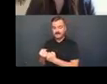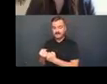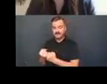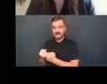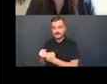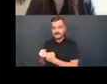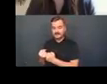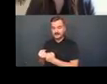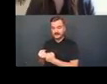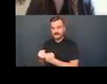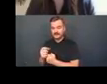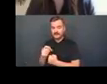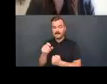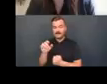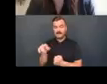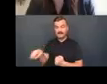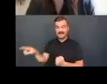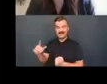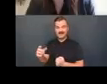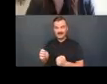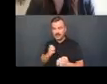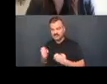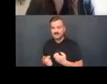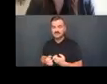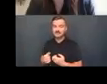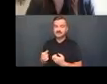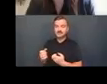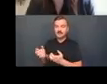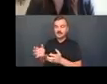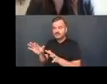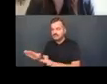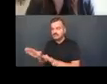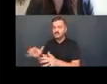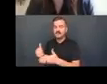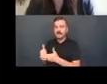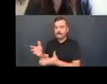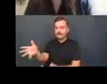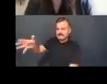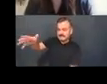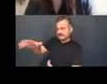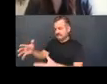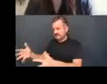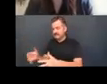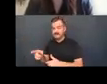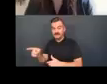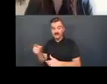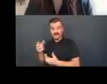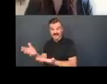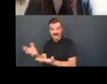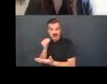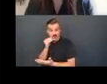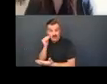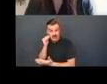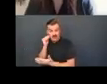supporting telemedicine users emotionally or assisting in physical maneuvers, the at-home partner or in